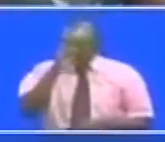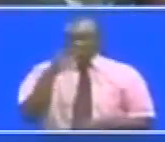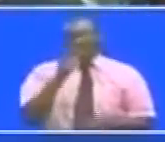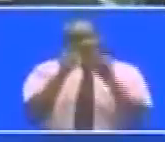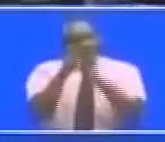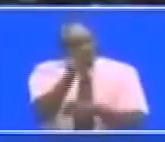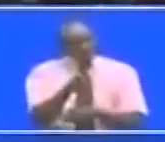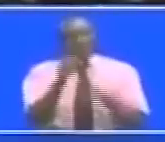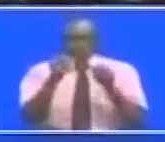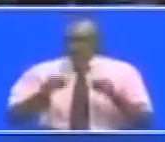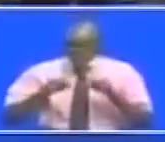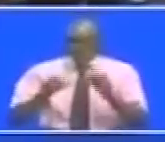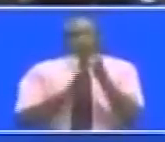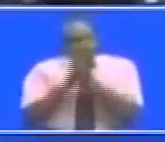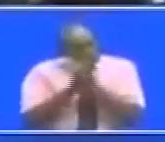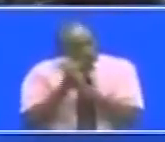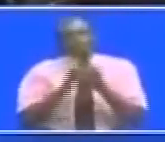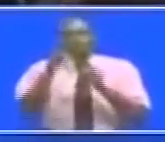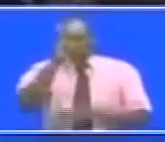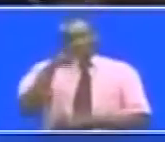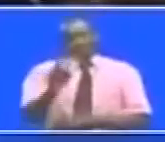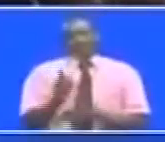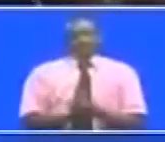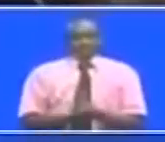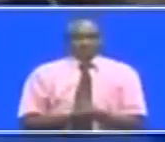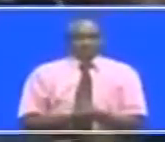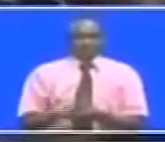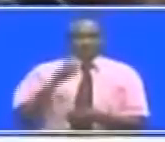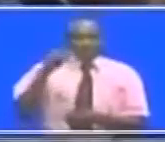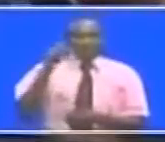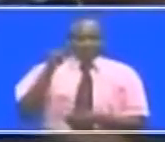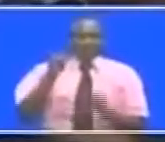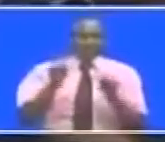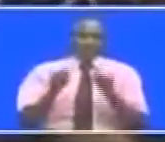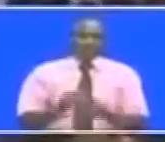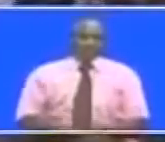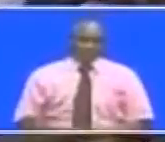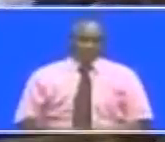long way in boosting the morale of officers. Patrick Amimo, KTN News.